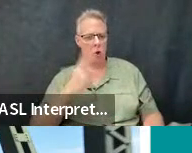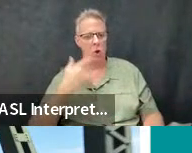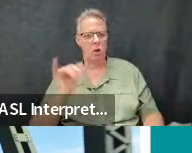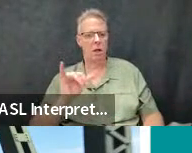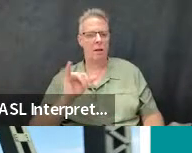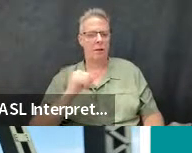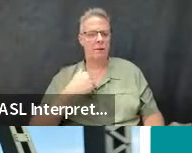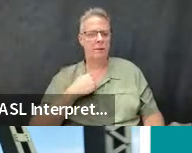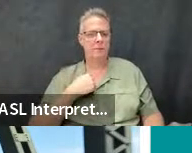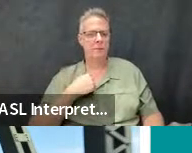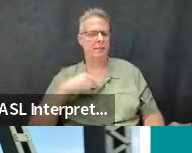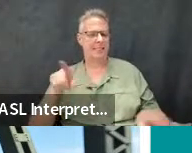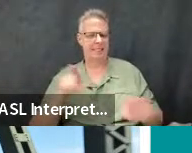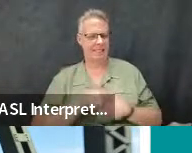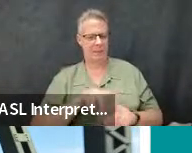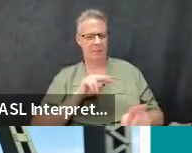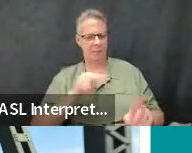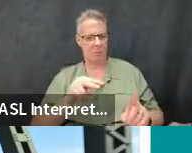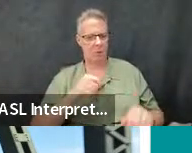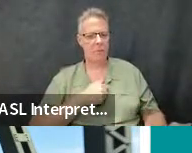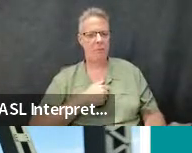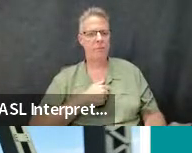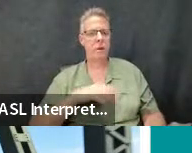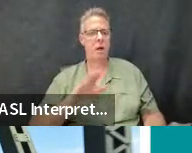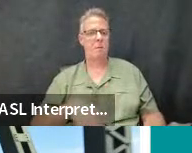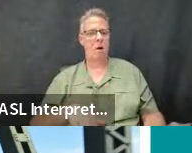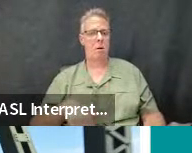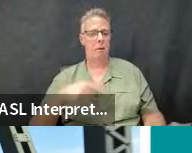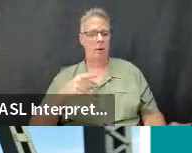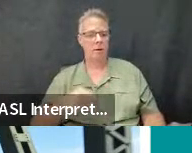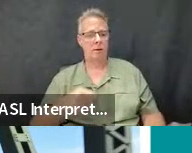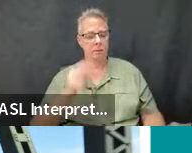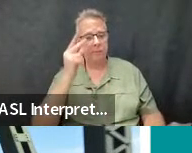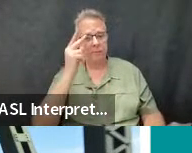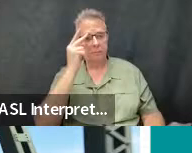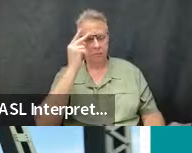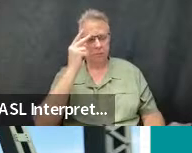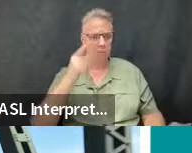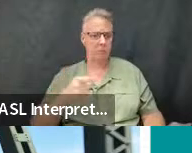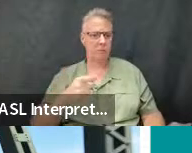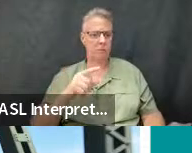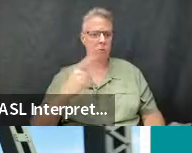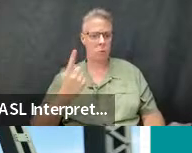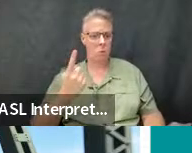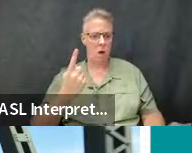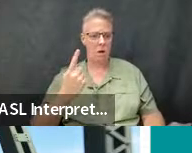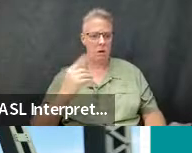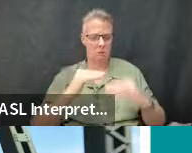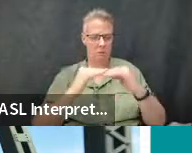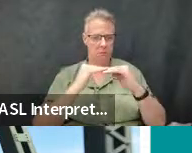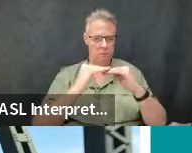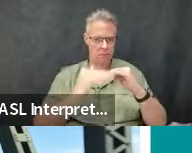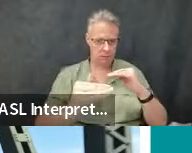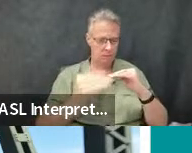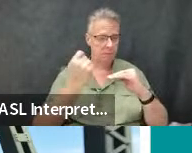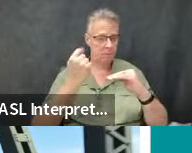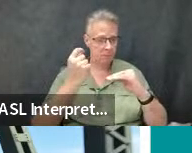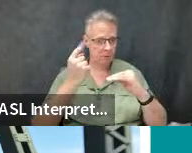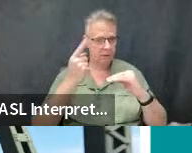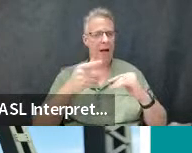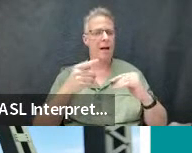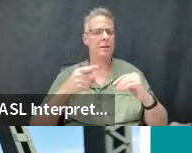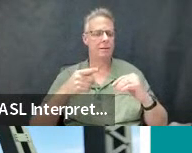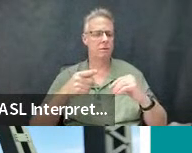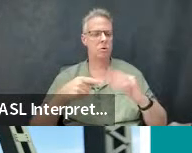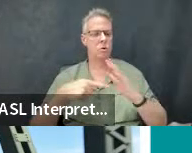like from the same viewpoint. And then at the bottom left is a single level bridge. That one